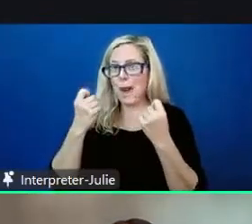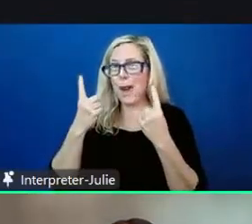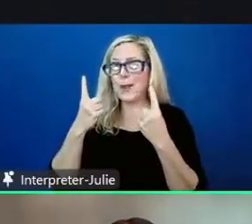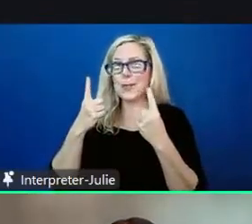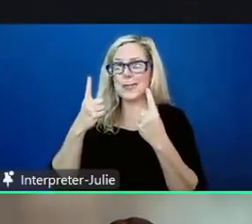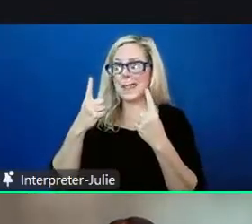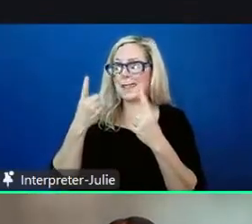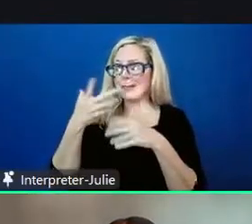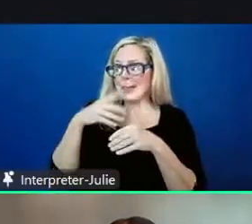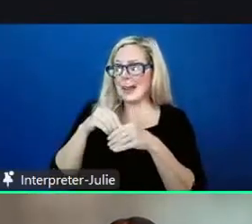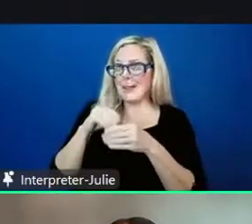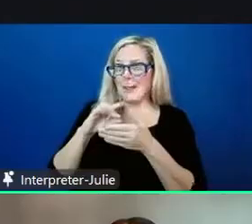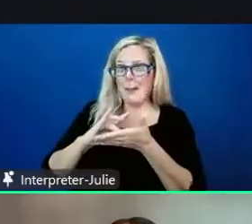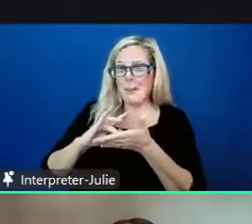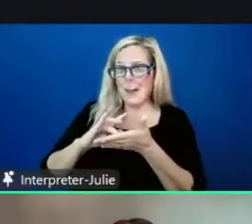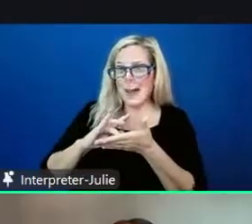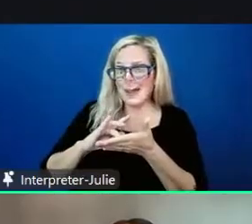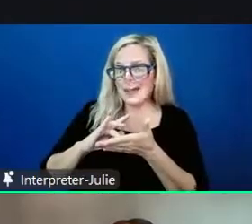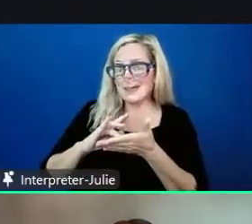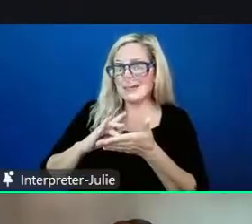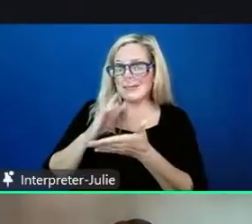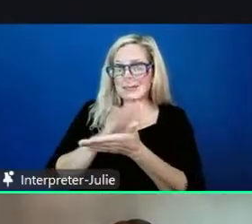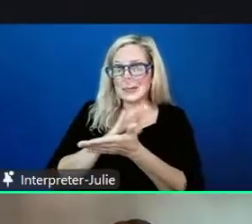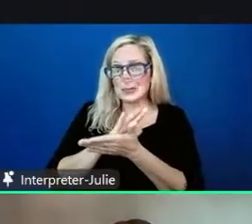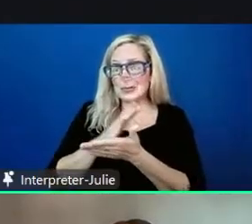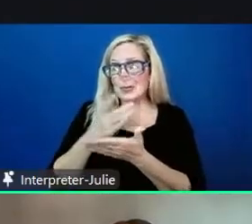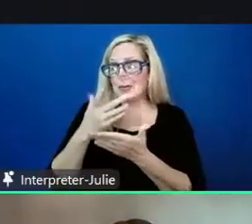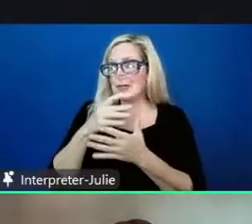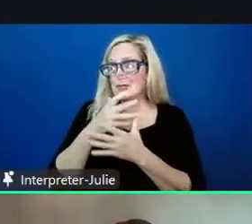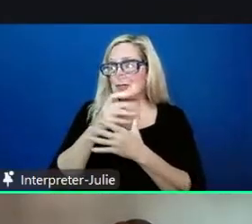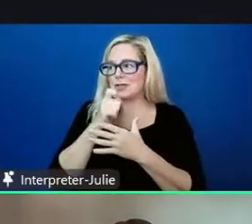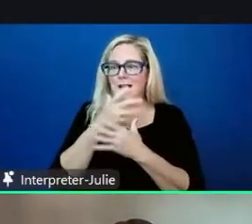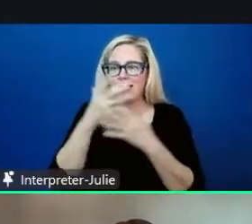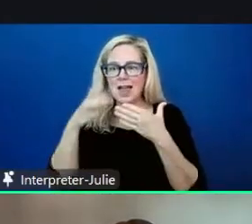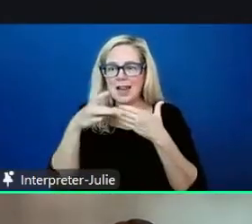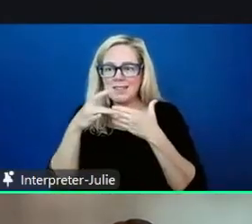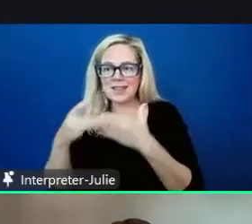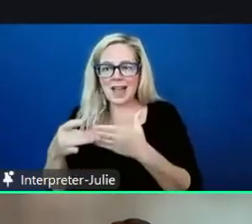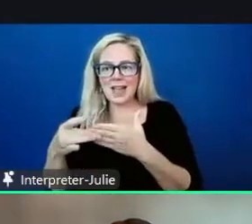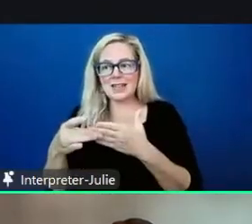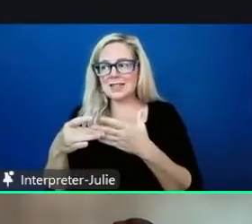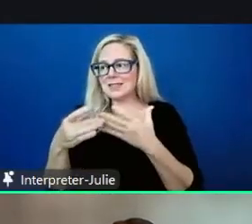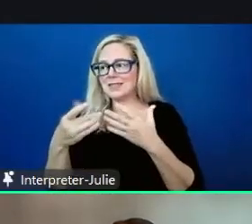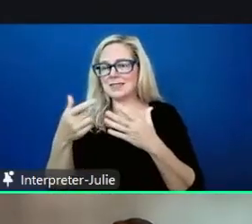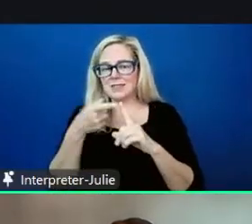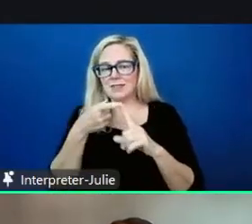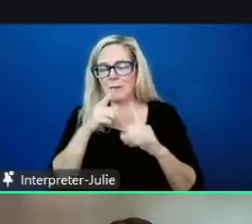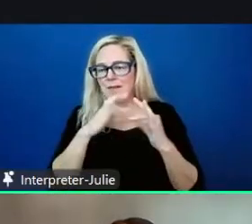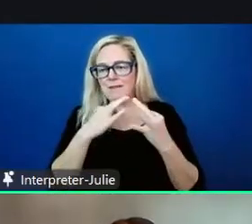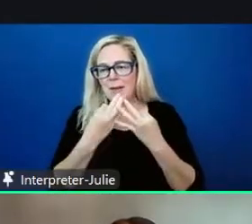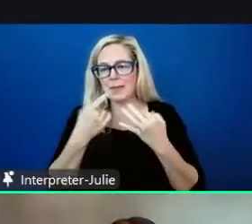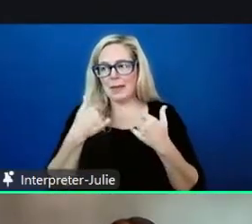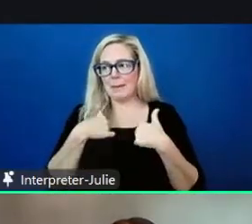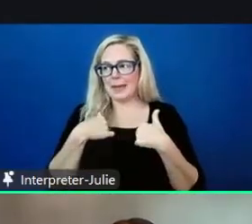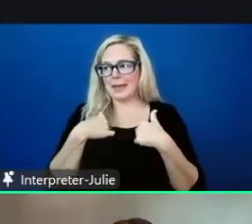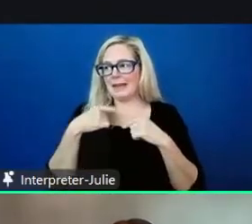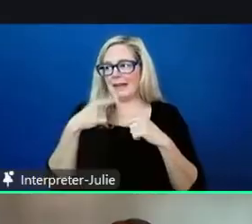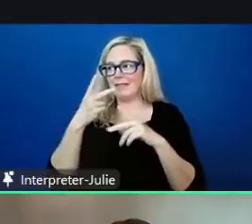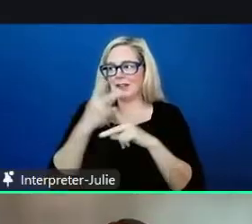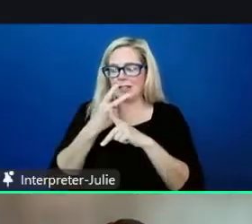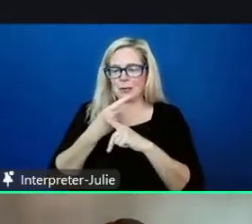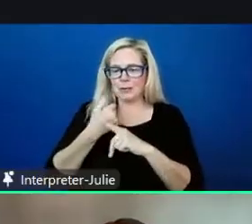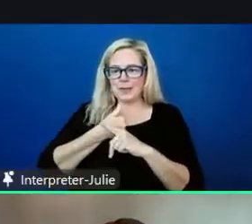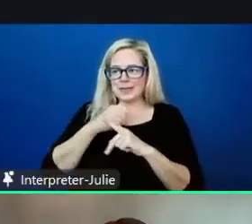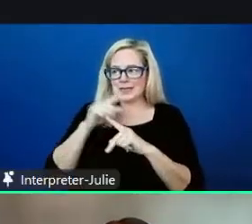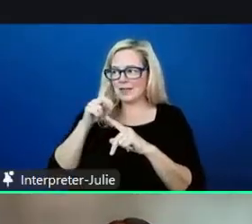kind of guidance and financial support they can provide. So a lot of this has been navigating things on my own and trying to find out who can support me in